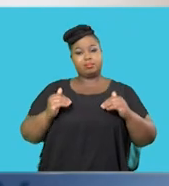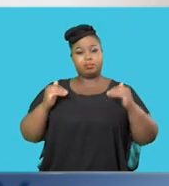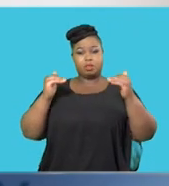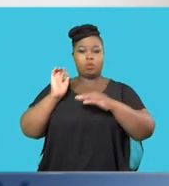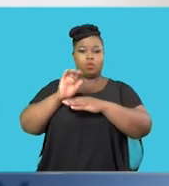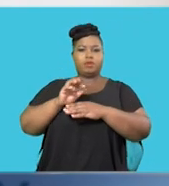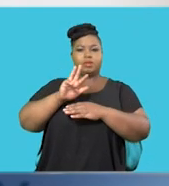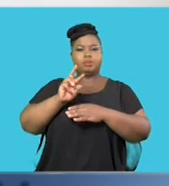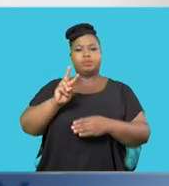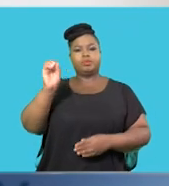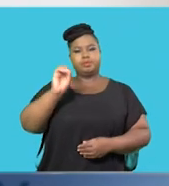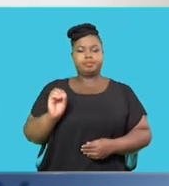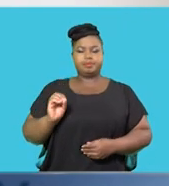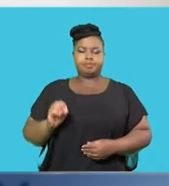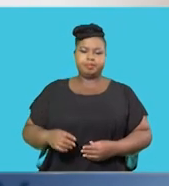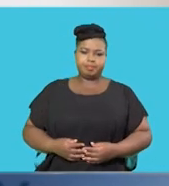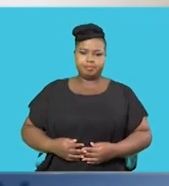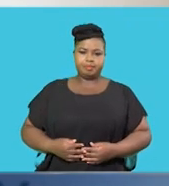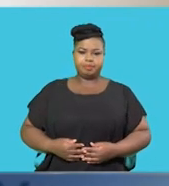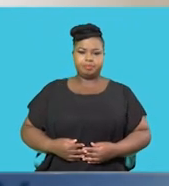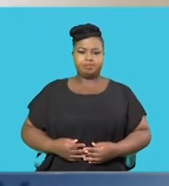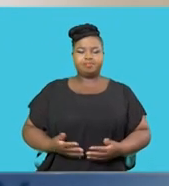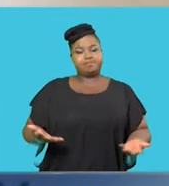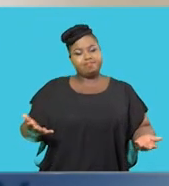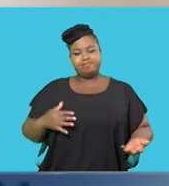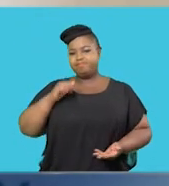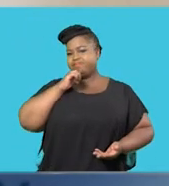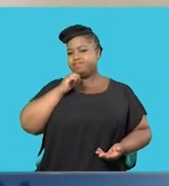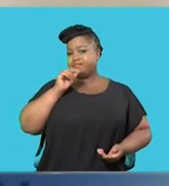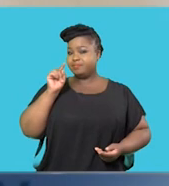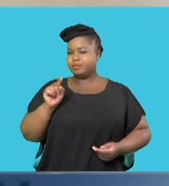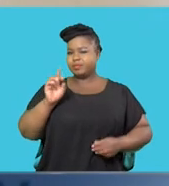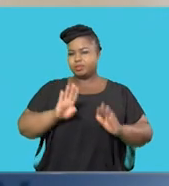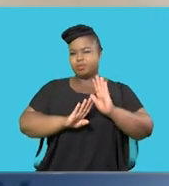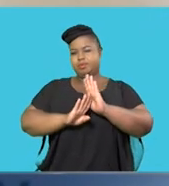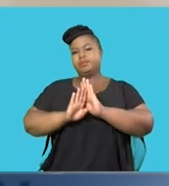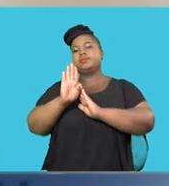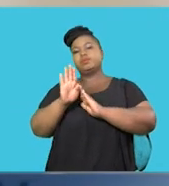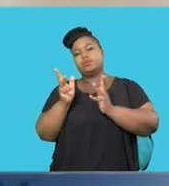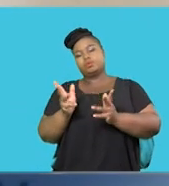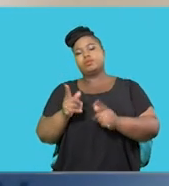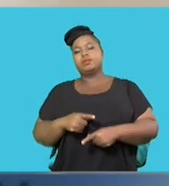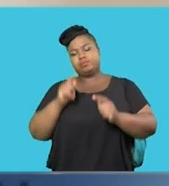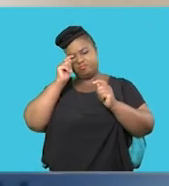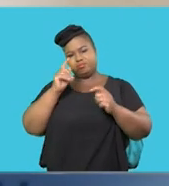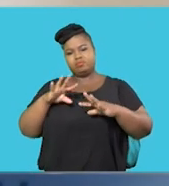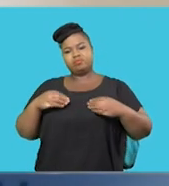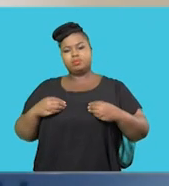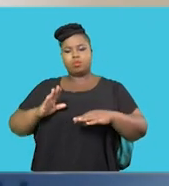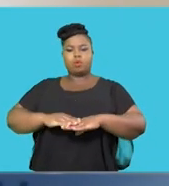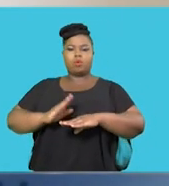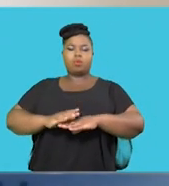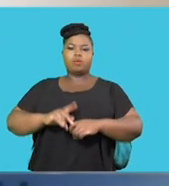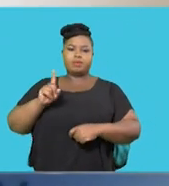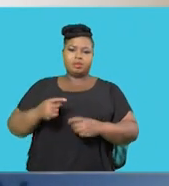over 92% today. Despite this significant progress, we acknowledge that more needs to be